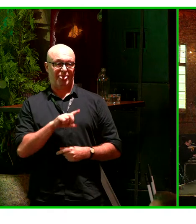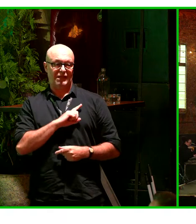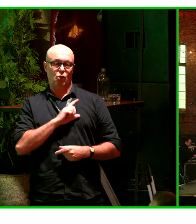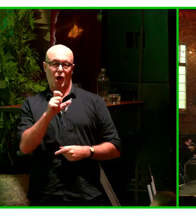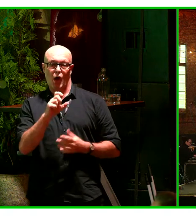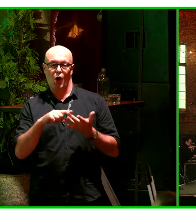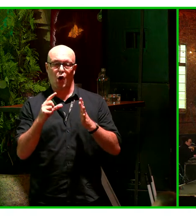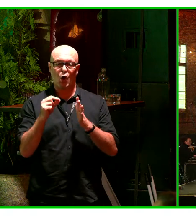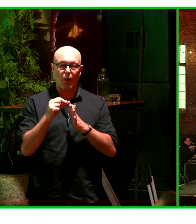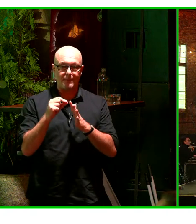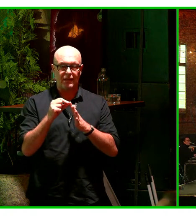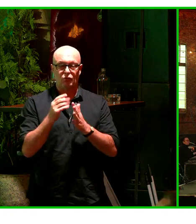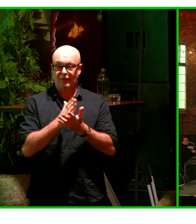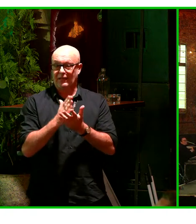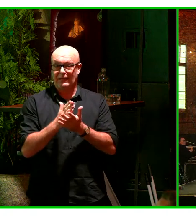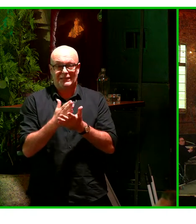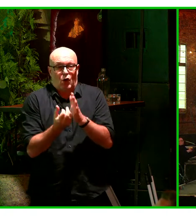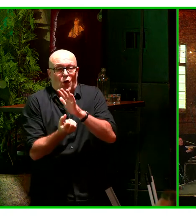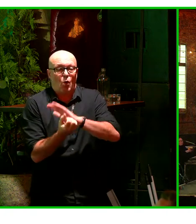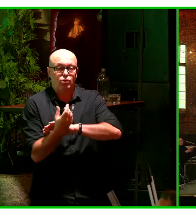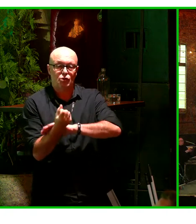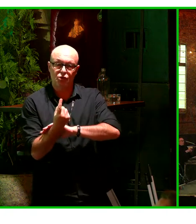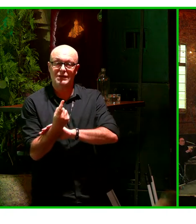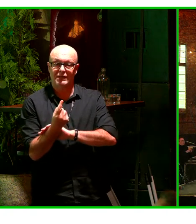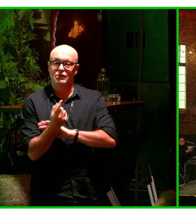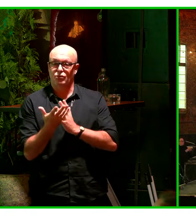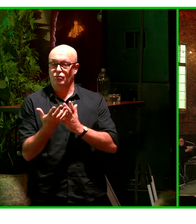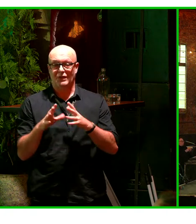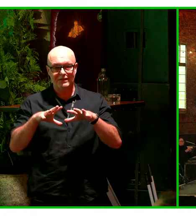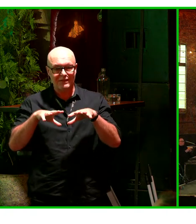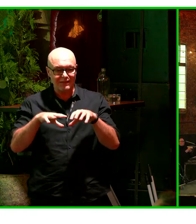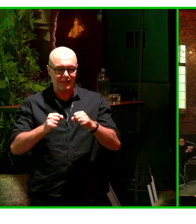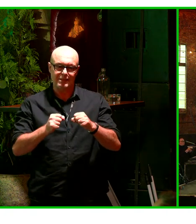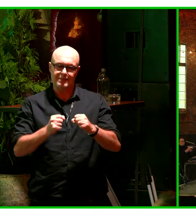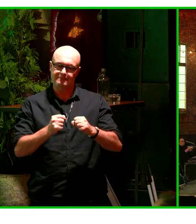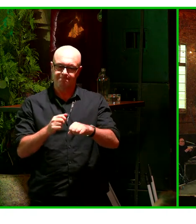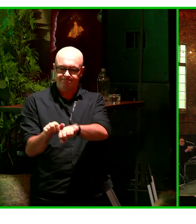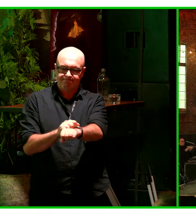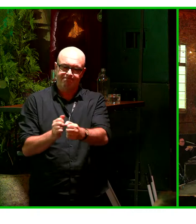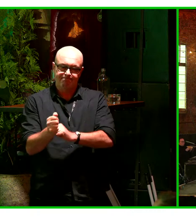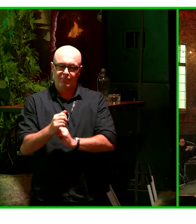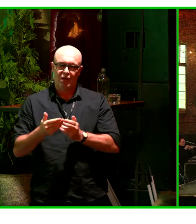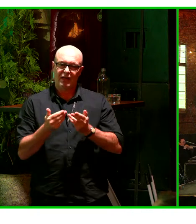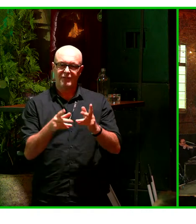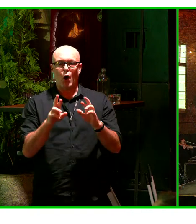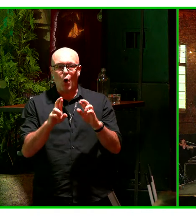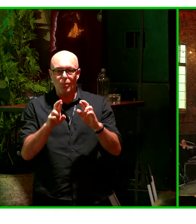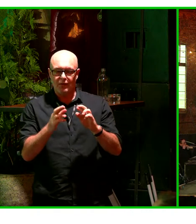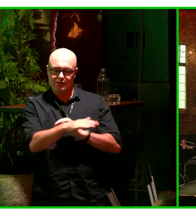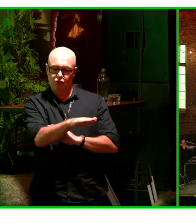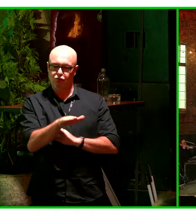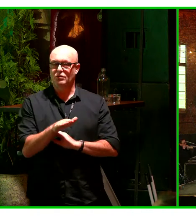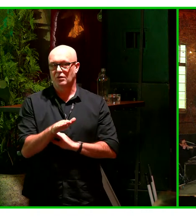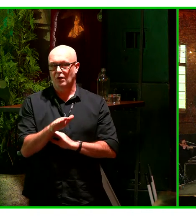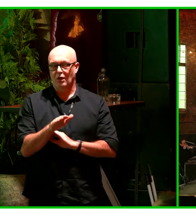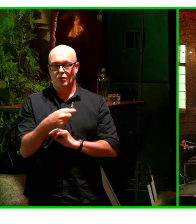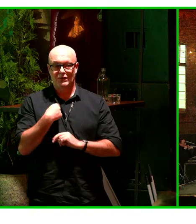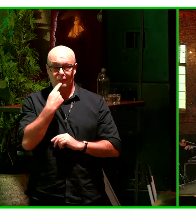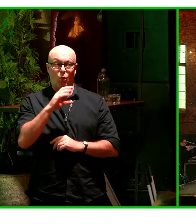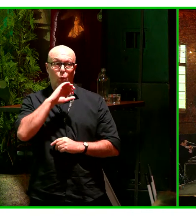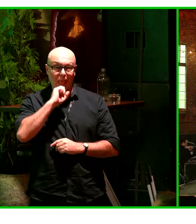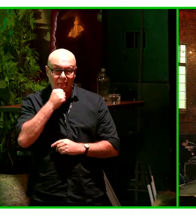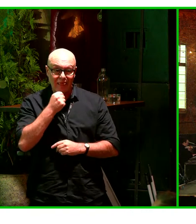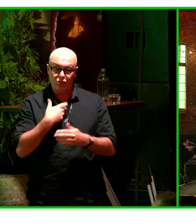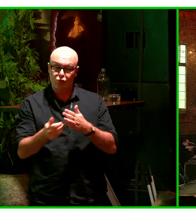really is, an opportunity for us to do now, to go down and to give hope to those kids that we will act. And